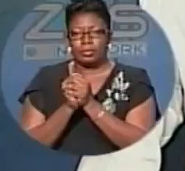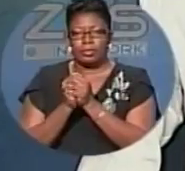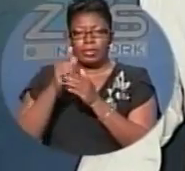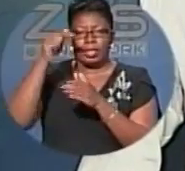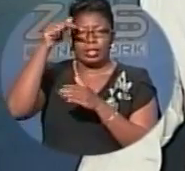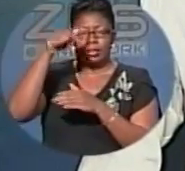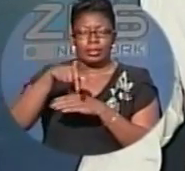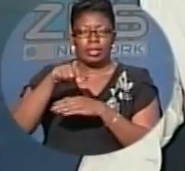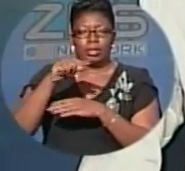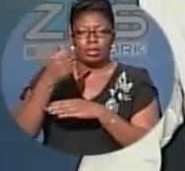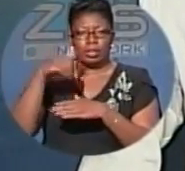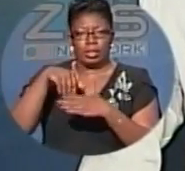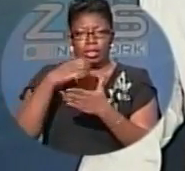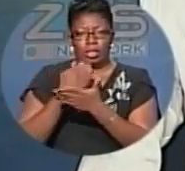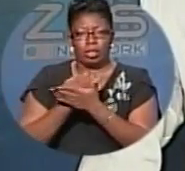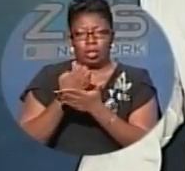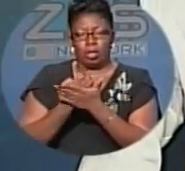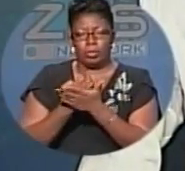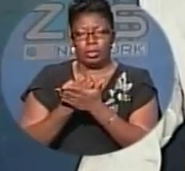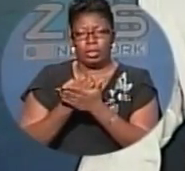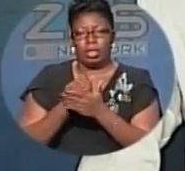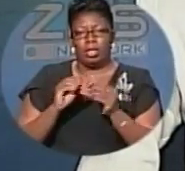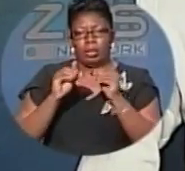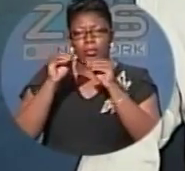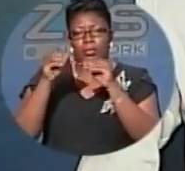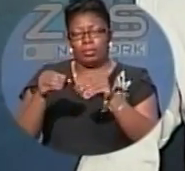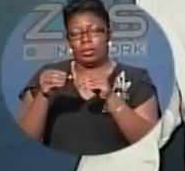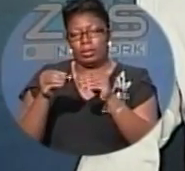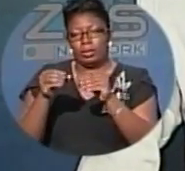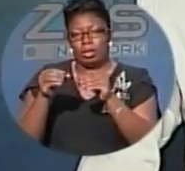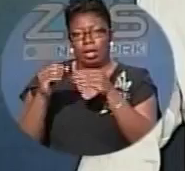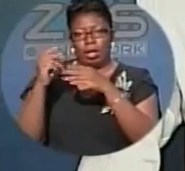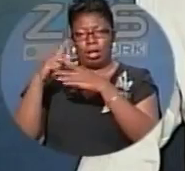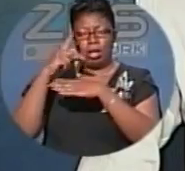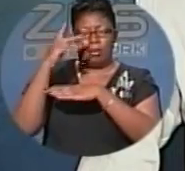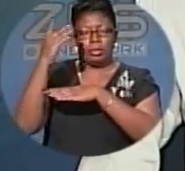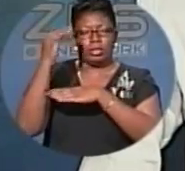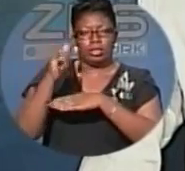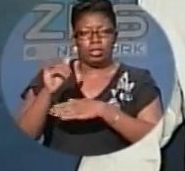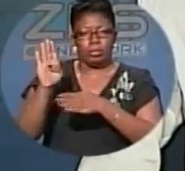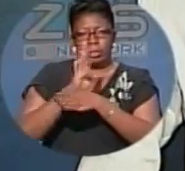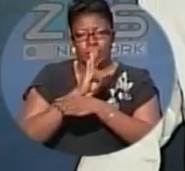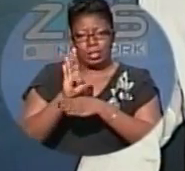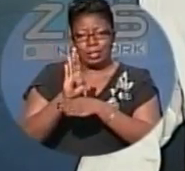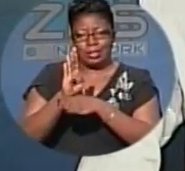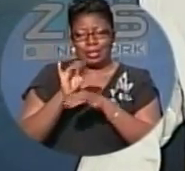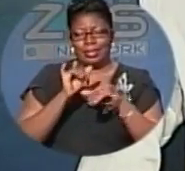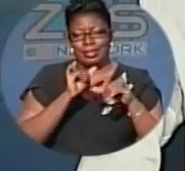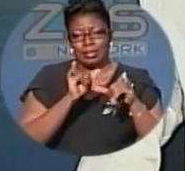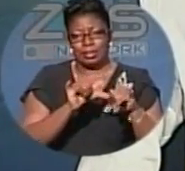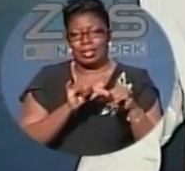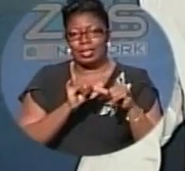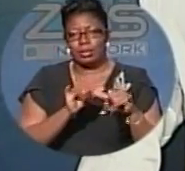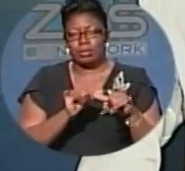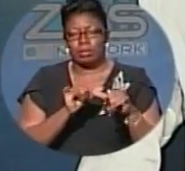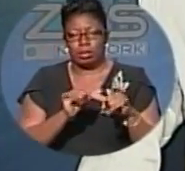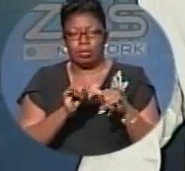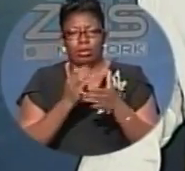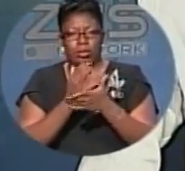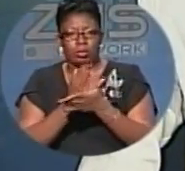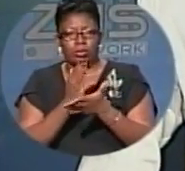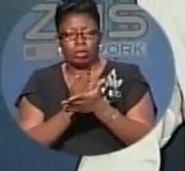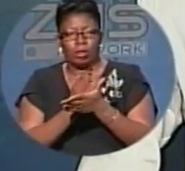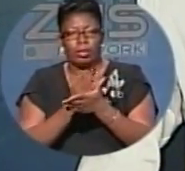The downturn in the economy has no doubt placed a number of potential businesses at a standstill, but developers of the new